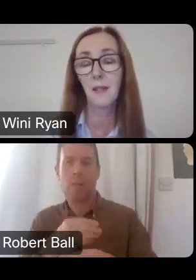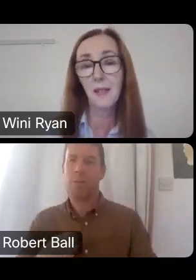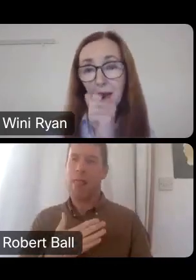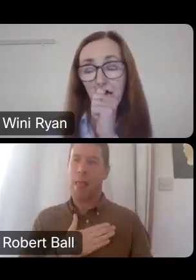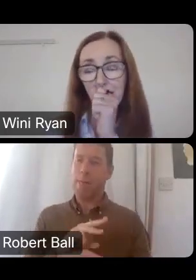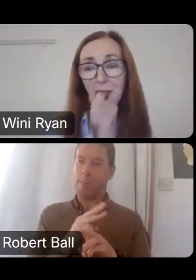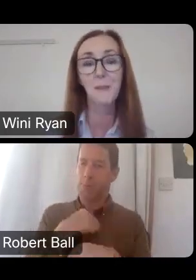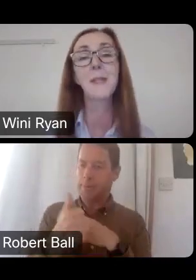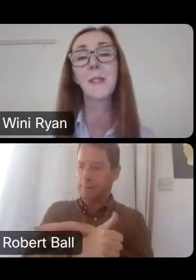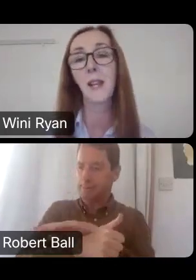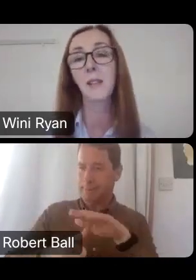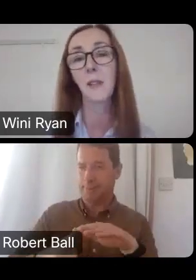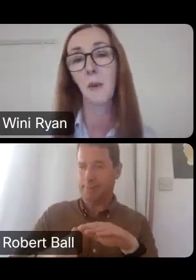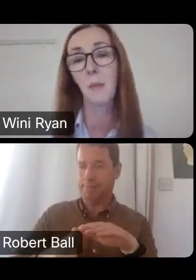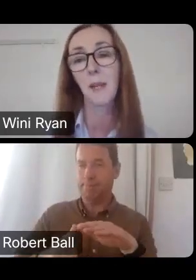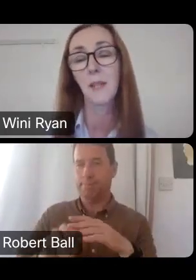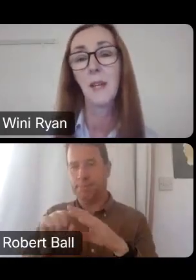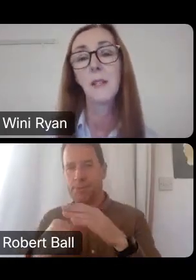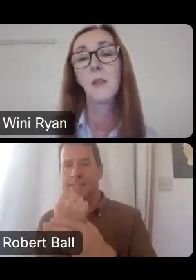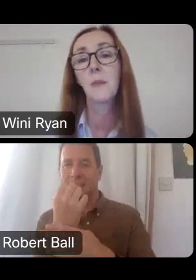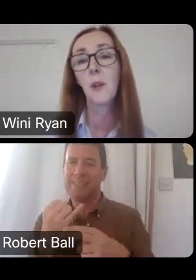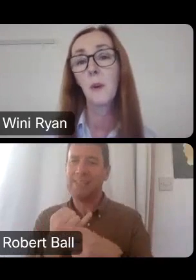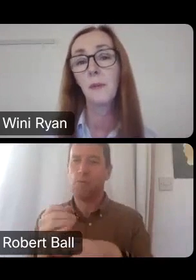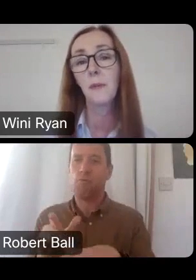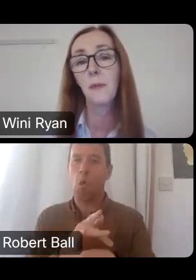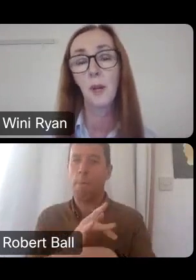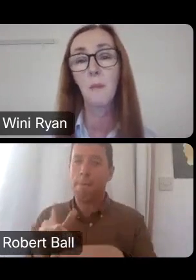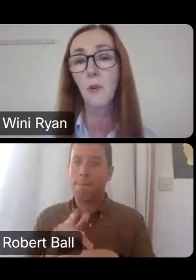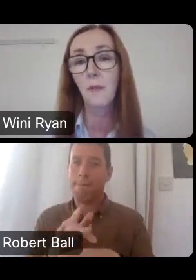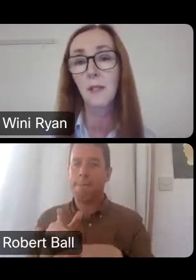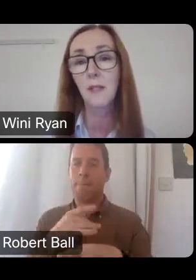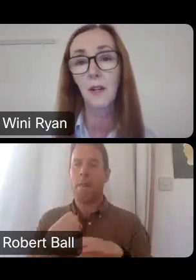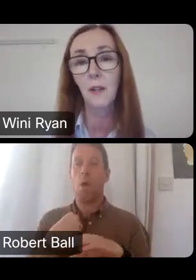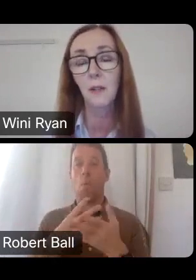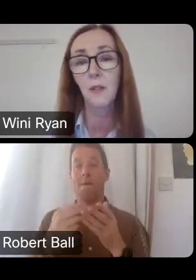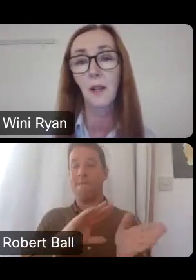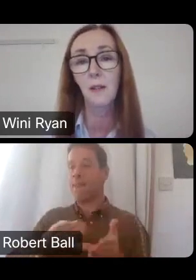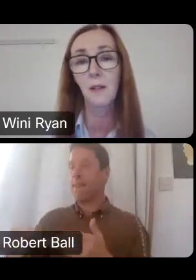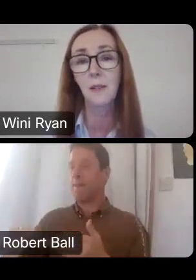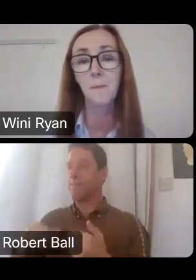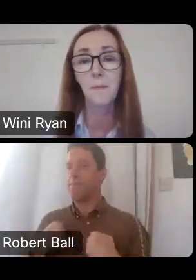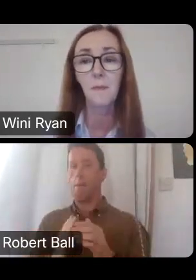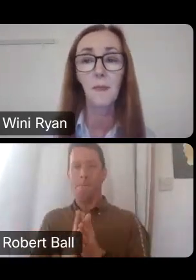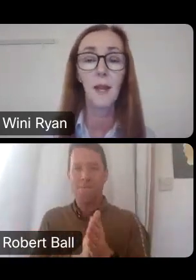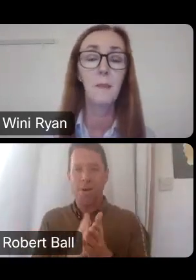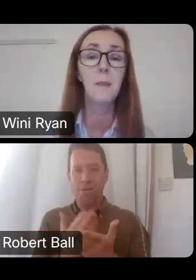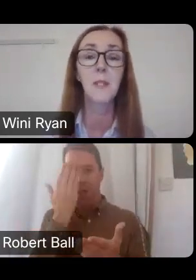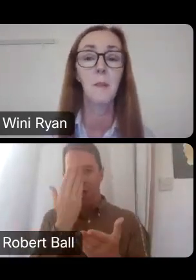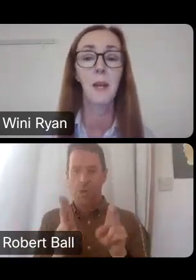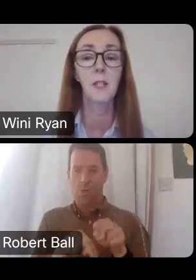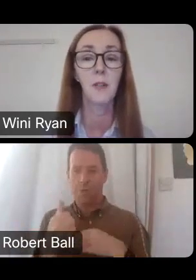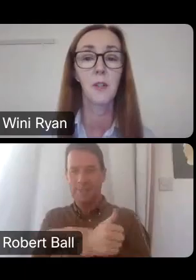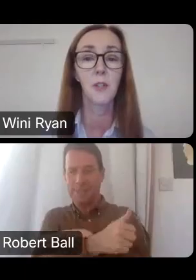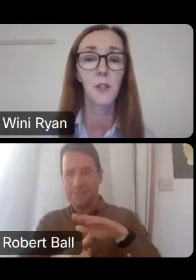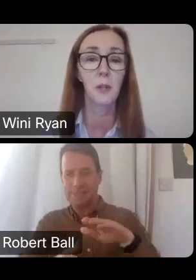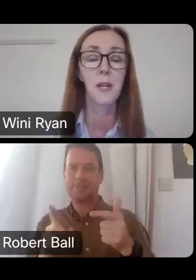experience excuse me, success in the role plays. So they go away from the workshop motivated to learn new skills and maybe to come